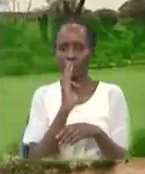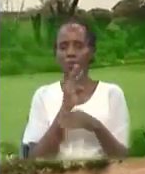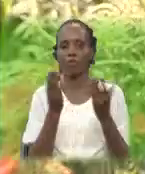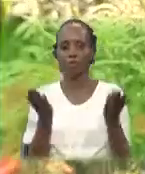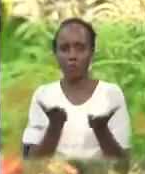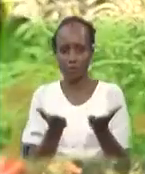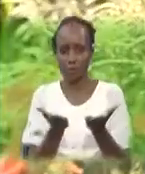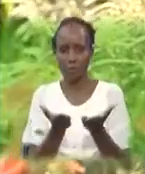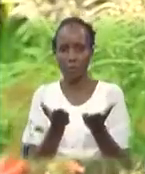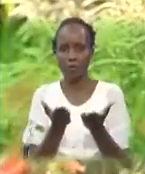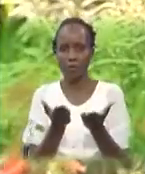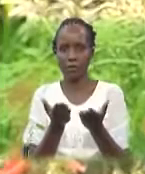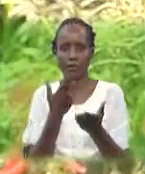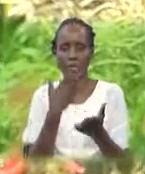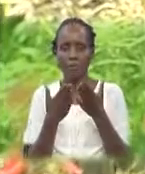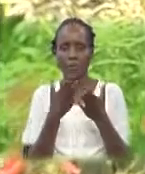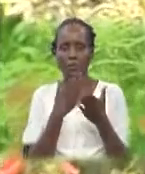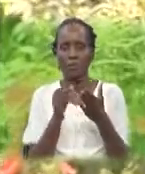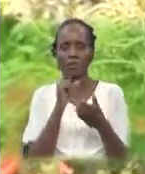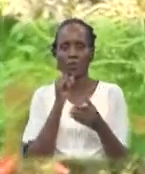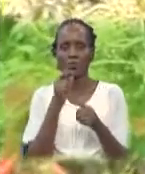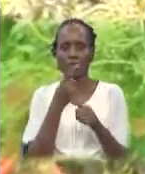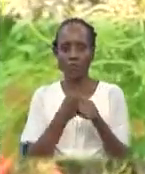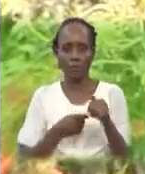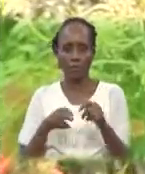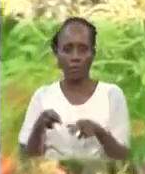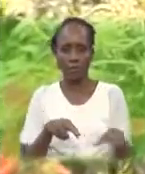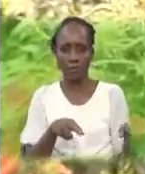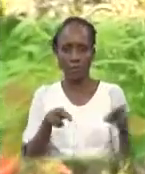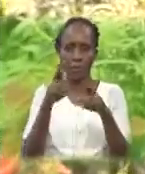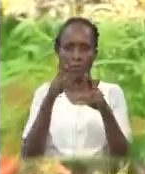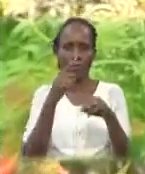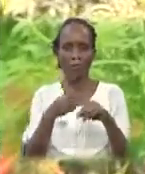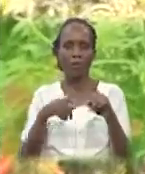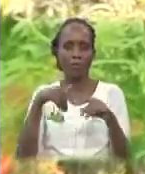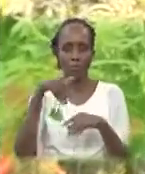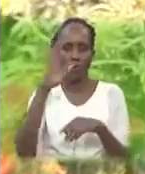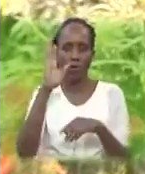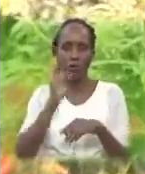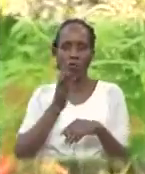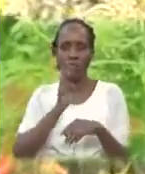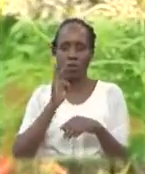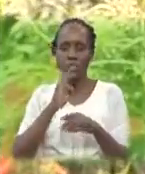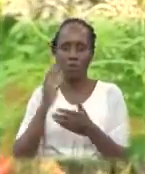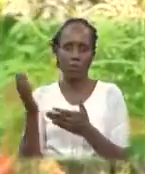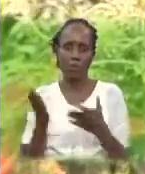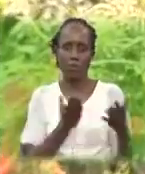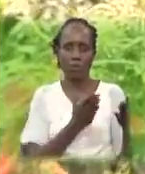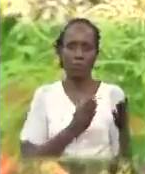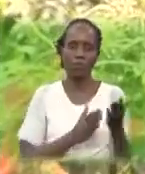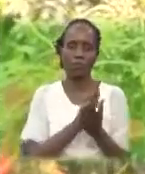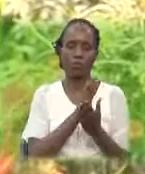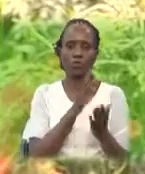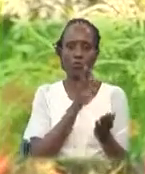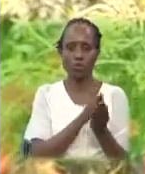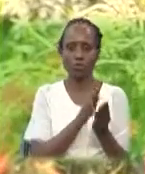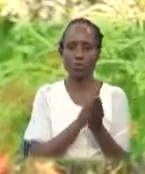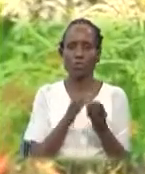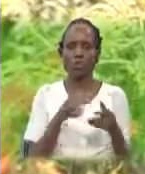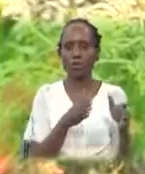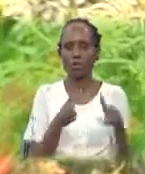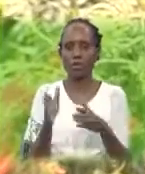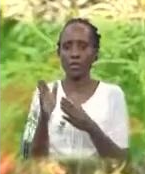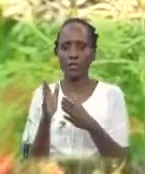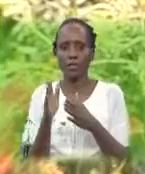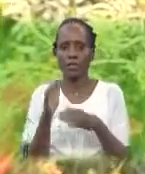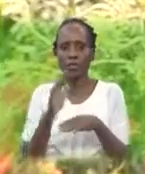Water will be available, maybe not from the run of the river, but more will be harnessed through storage,